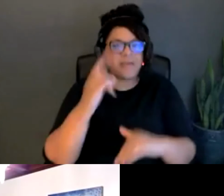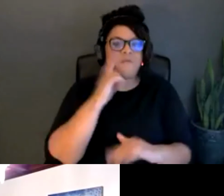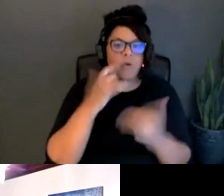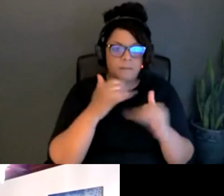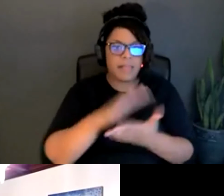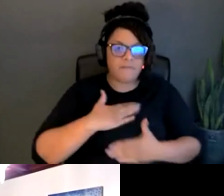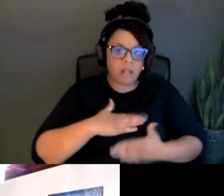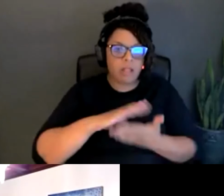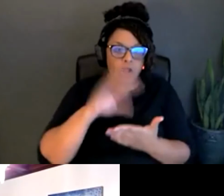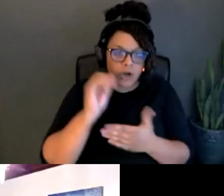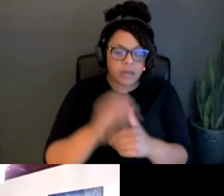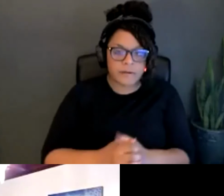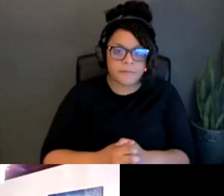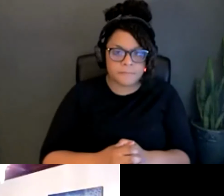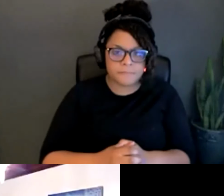learning.